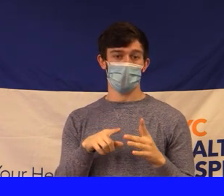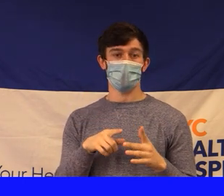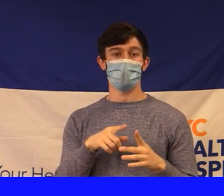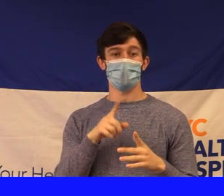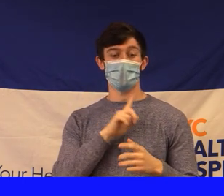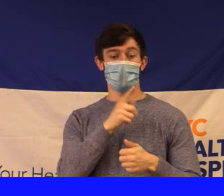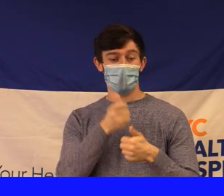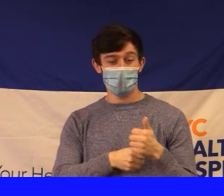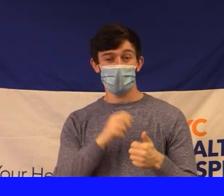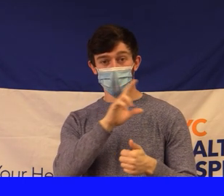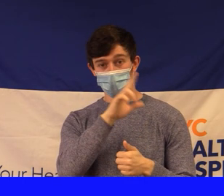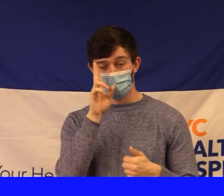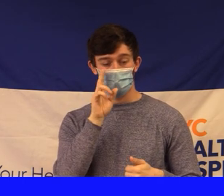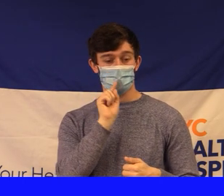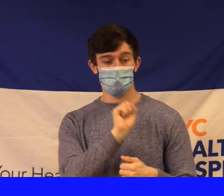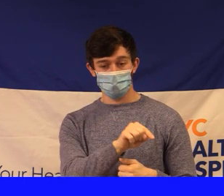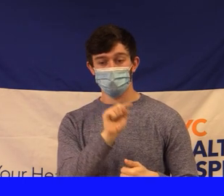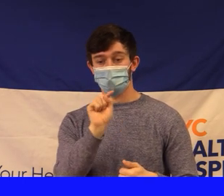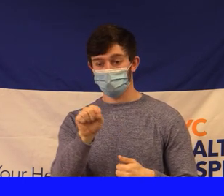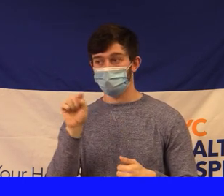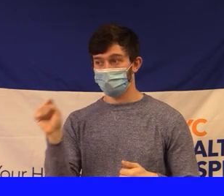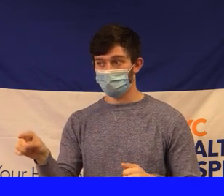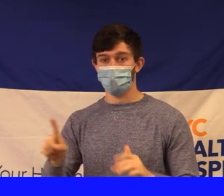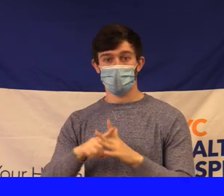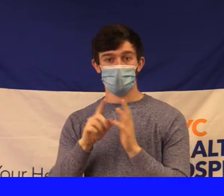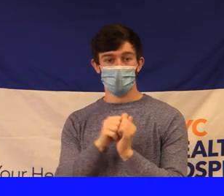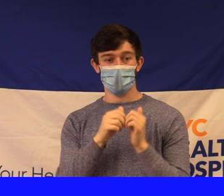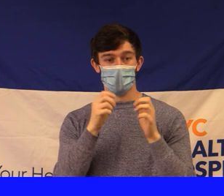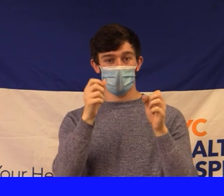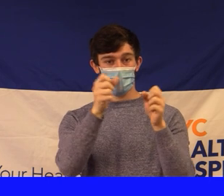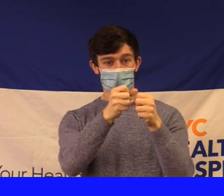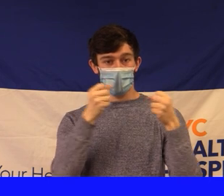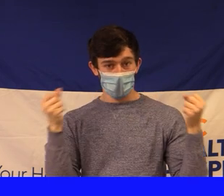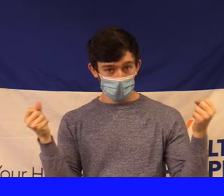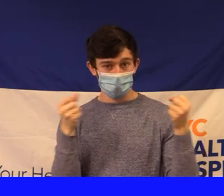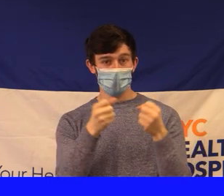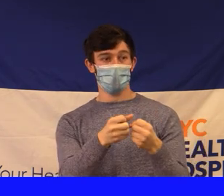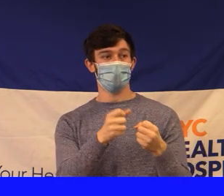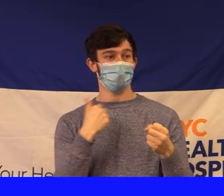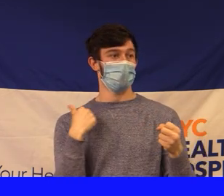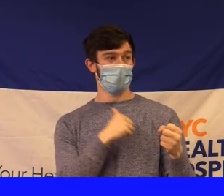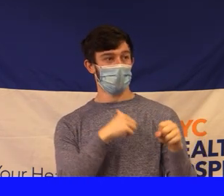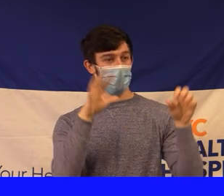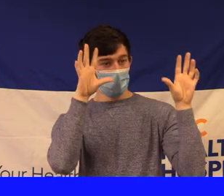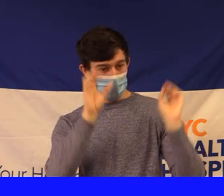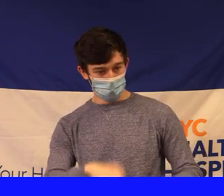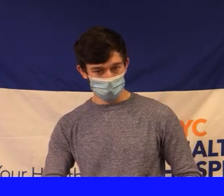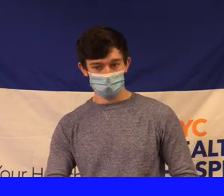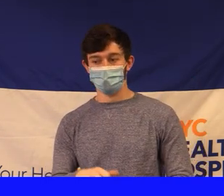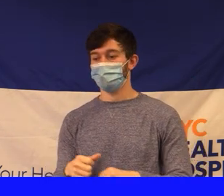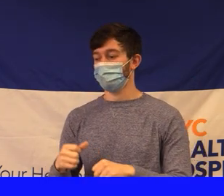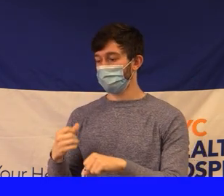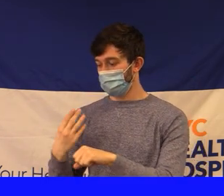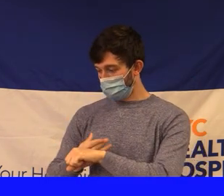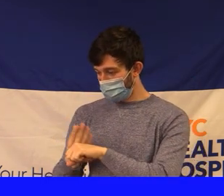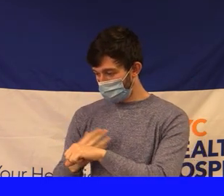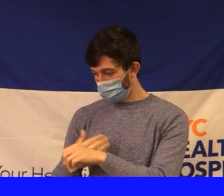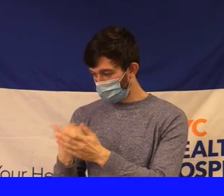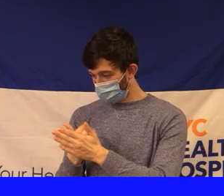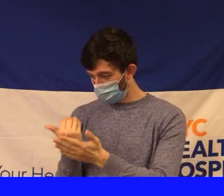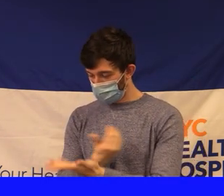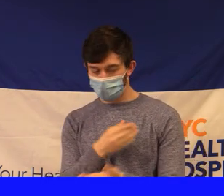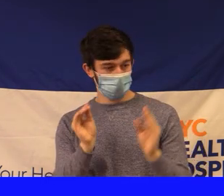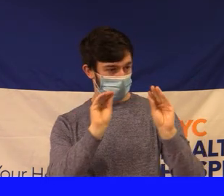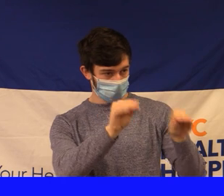hospital. We start with the cabinets, physically taking them out, bringing in the new cabinets and configuring them with the pharmacy. Next, you add